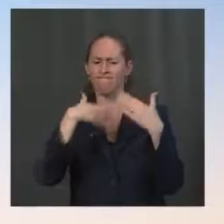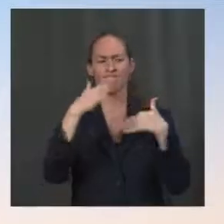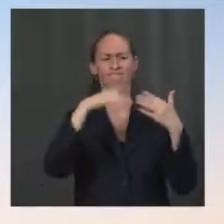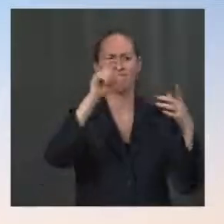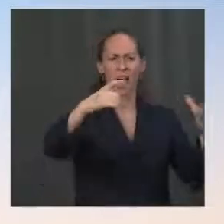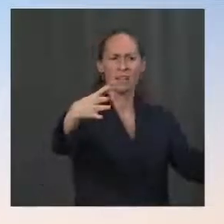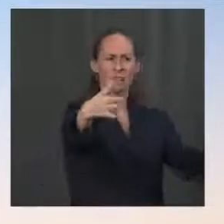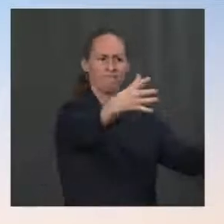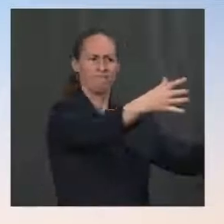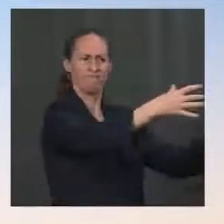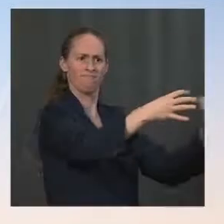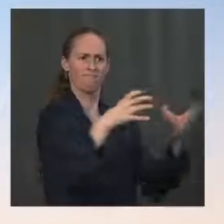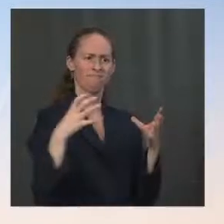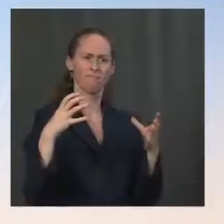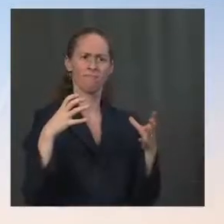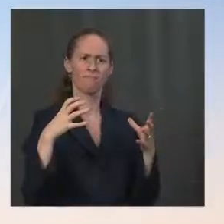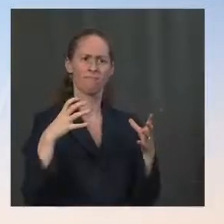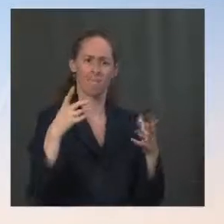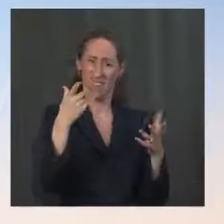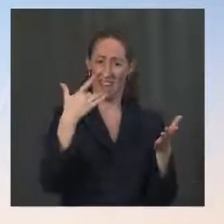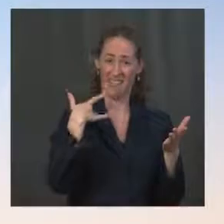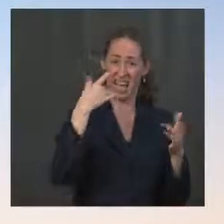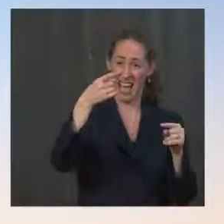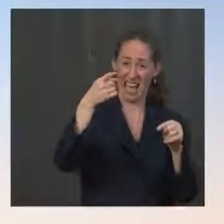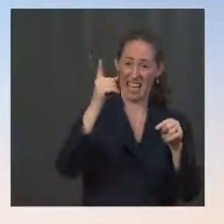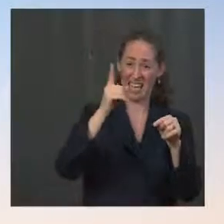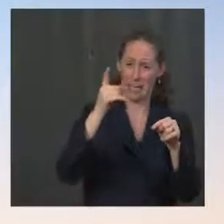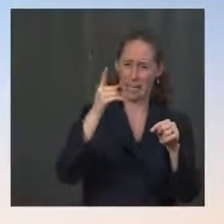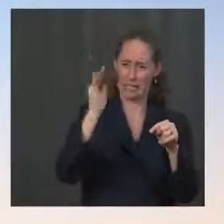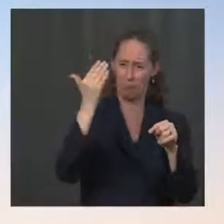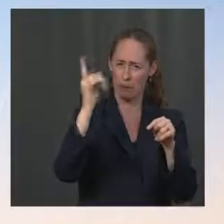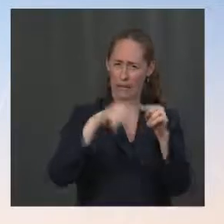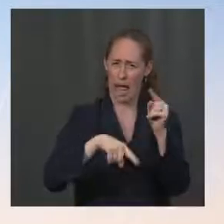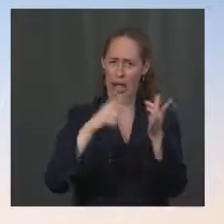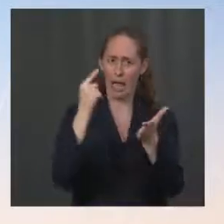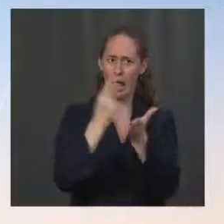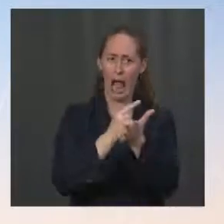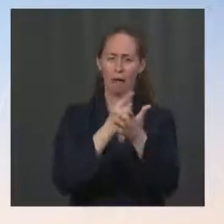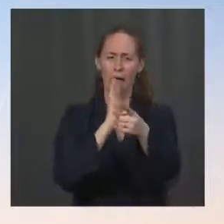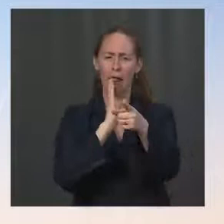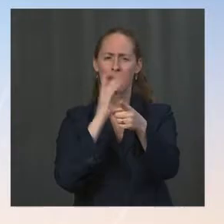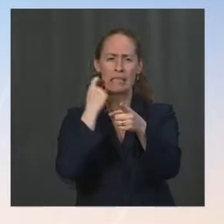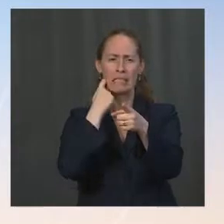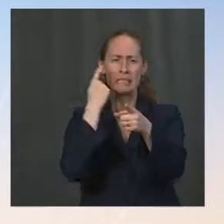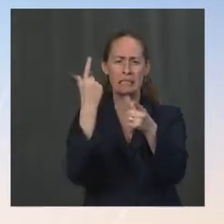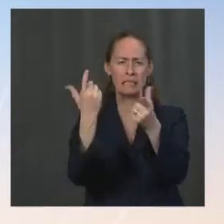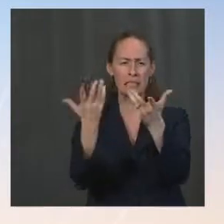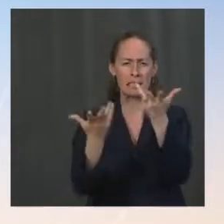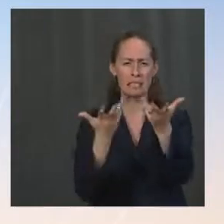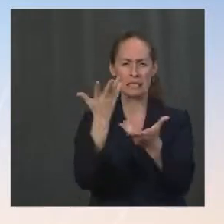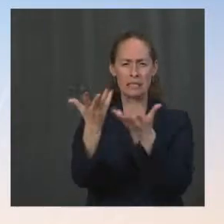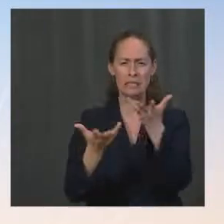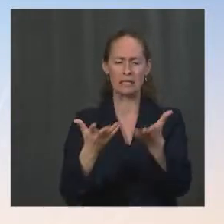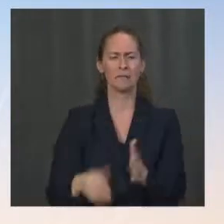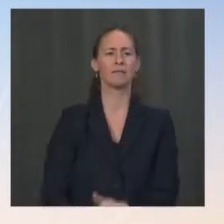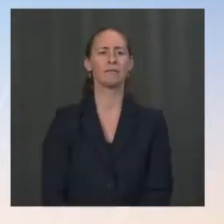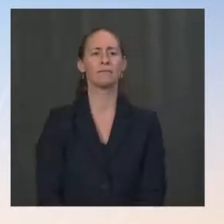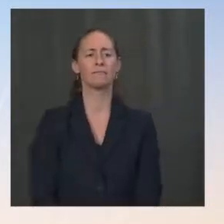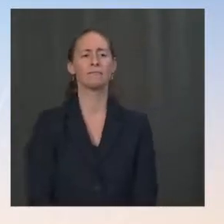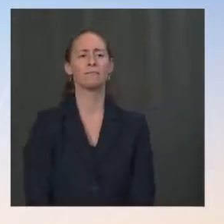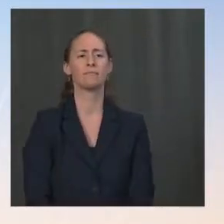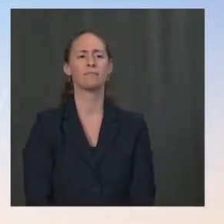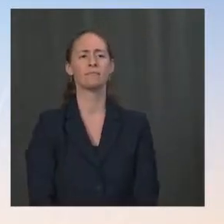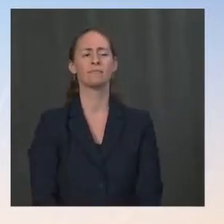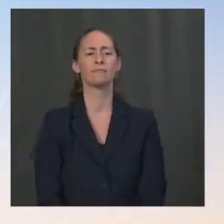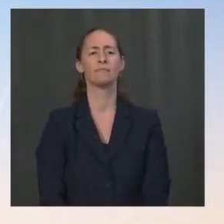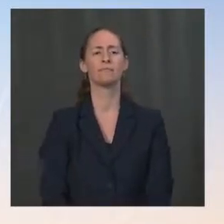now, I don't think we can guarantee that. So which is it? I think the question was actually about individuals who are still